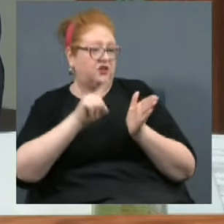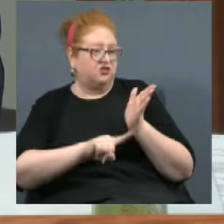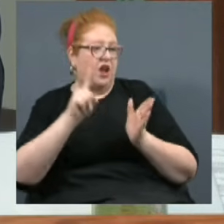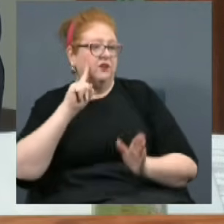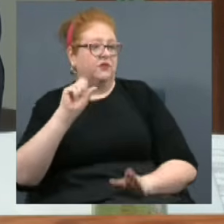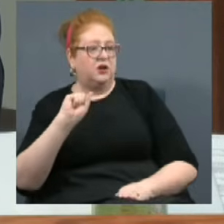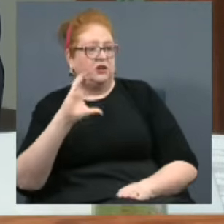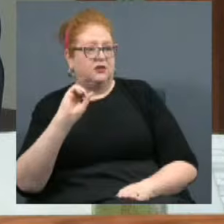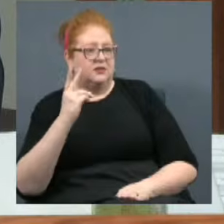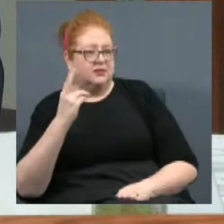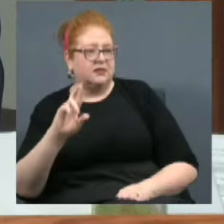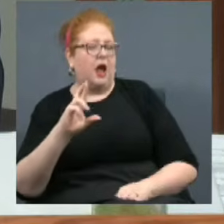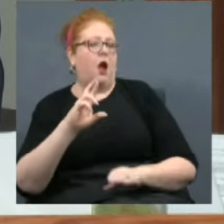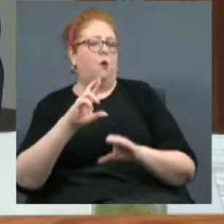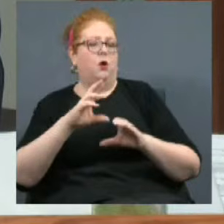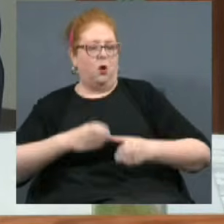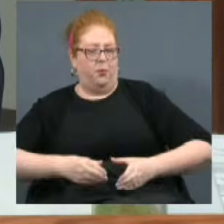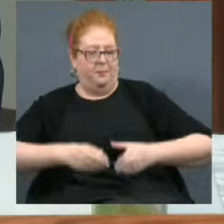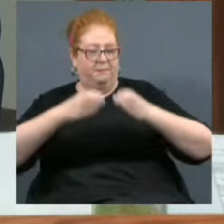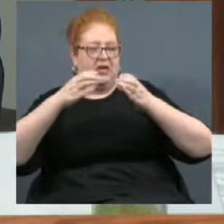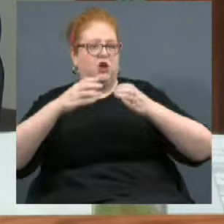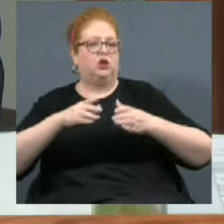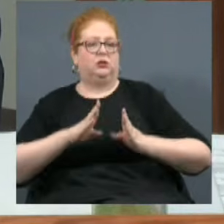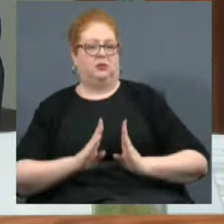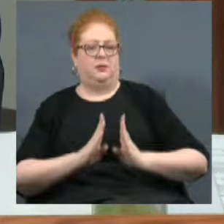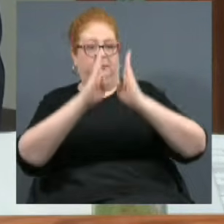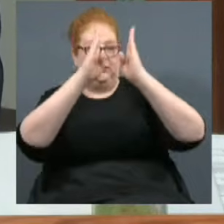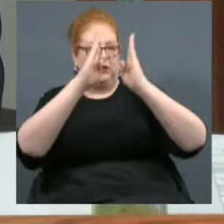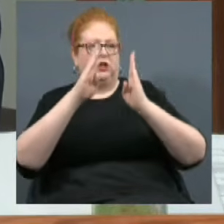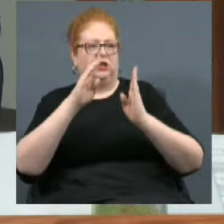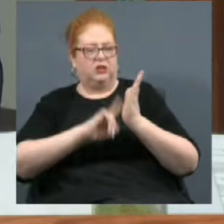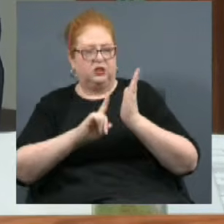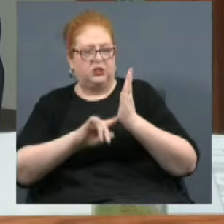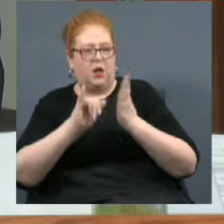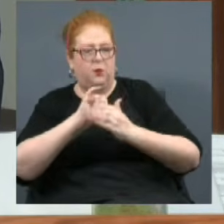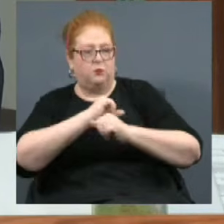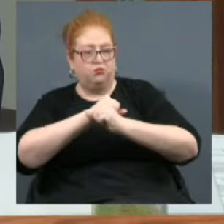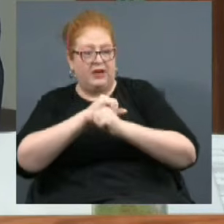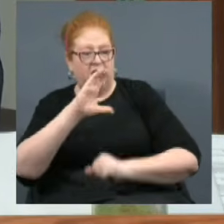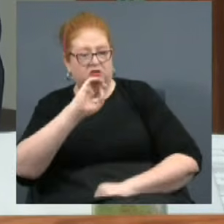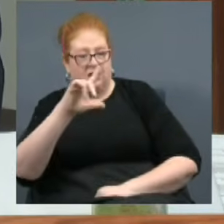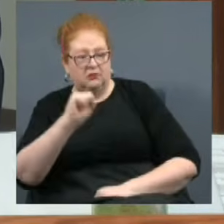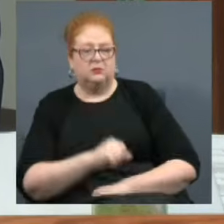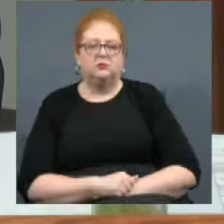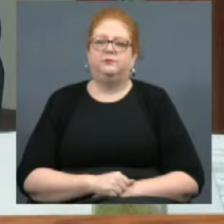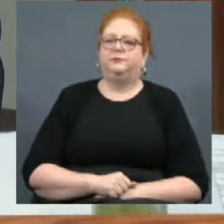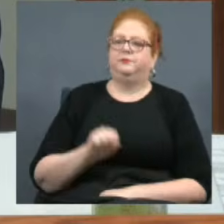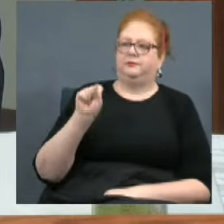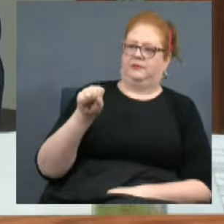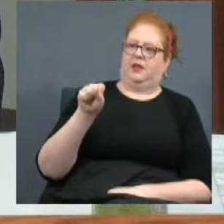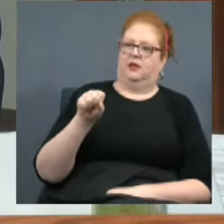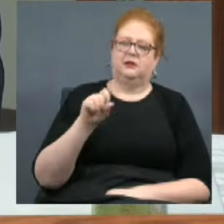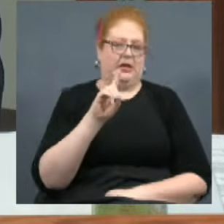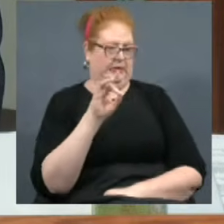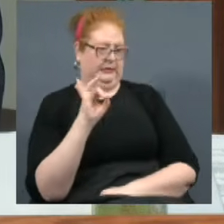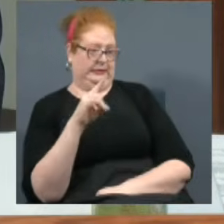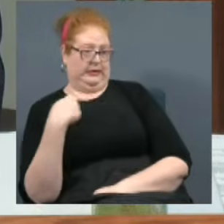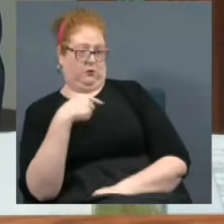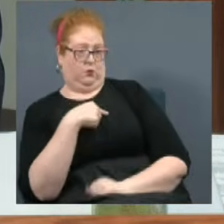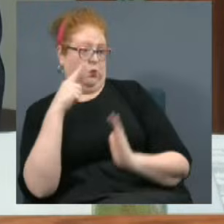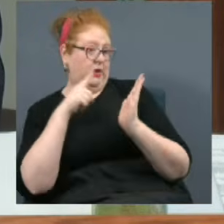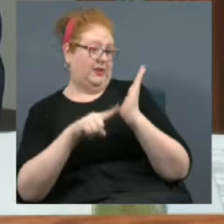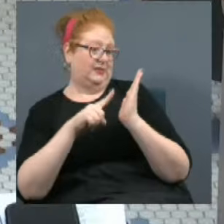pier protection cells? Yes. Okay. So did we inspect the Clinton Bridge after